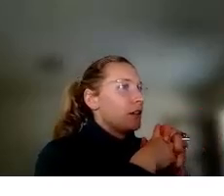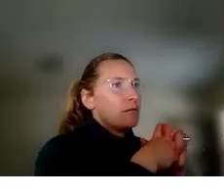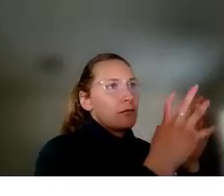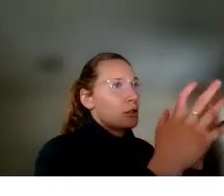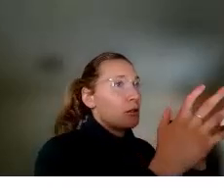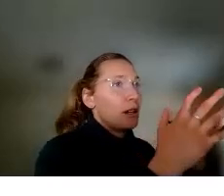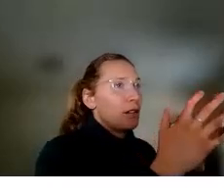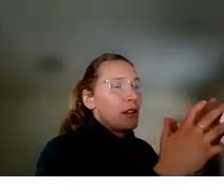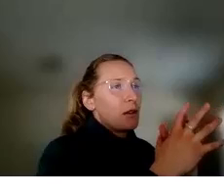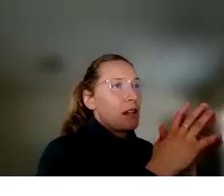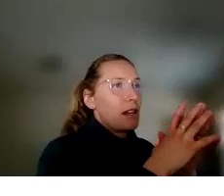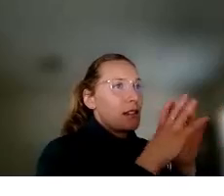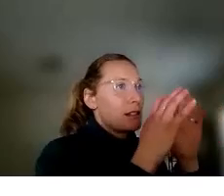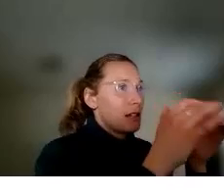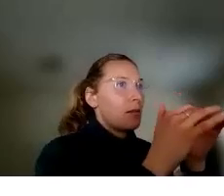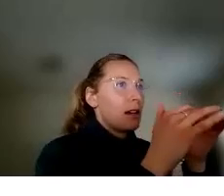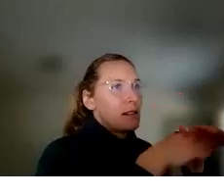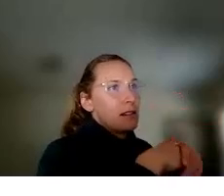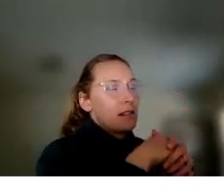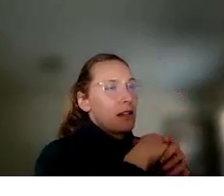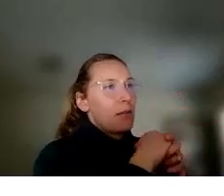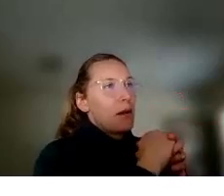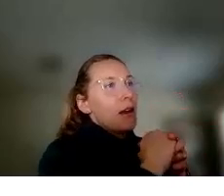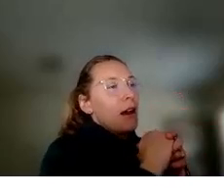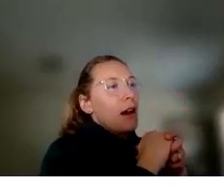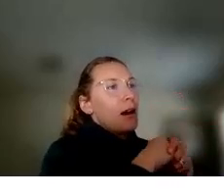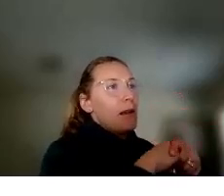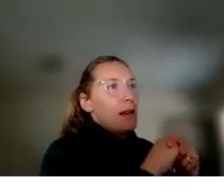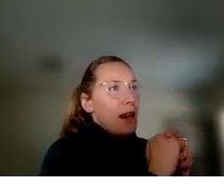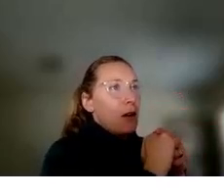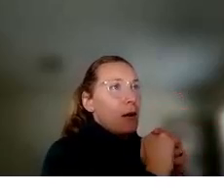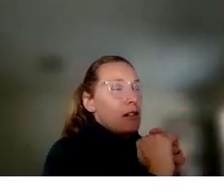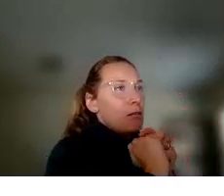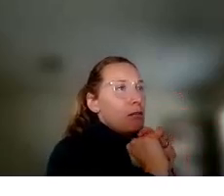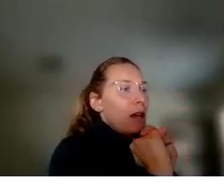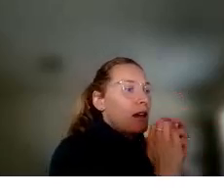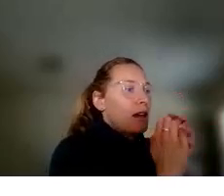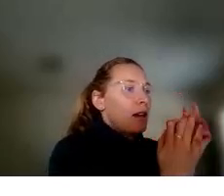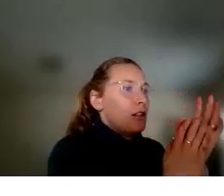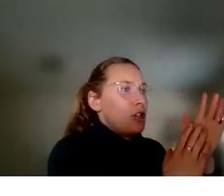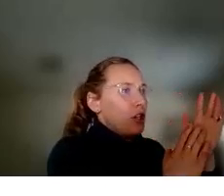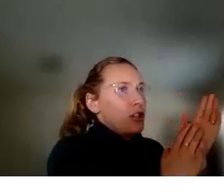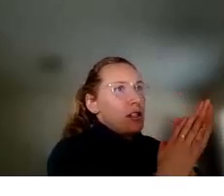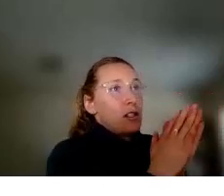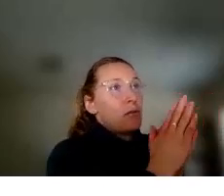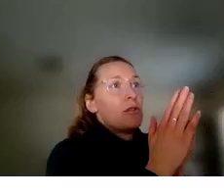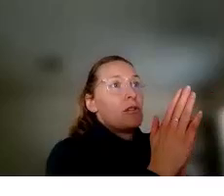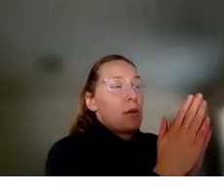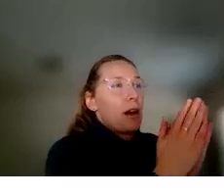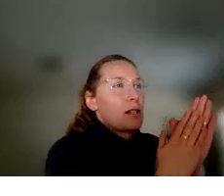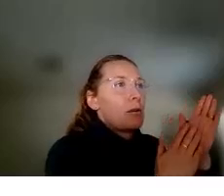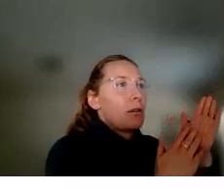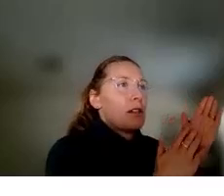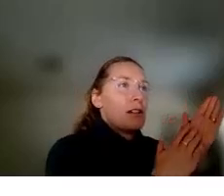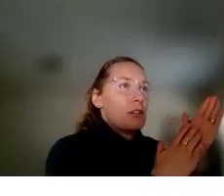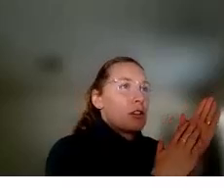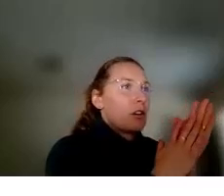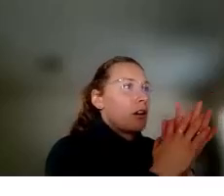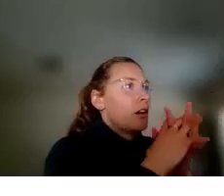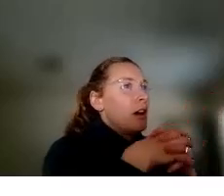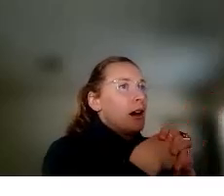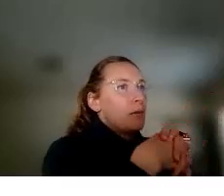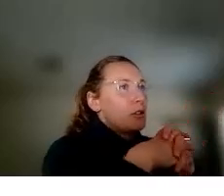on, we're doing everything we can to stabilize CCM now and to make the changes as smooth as possible